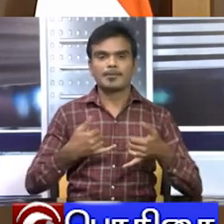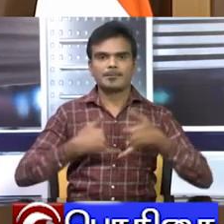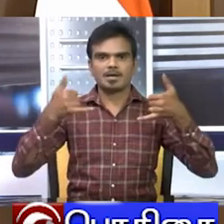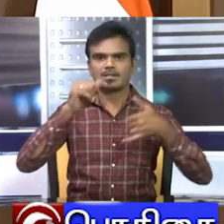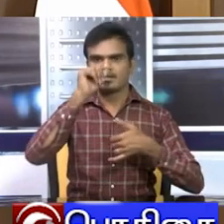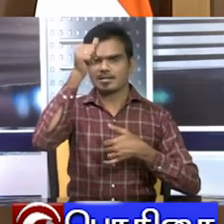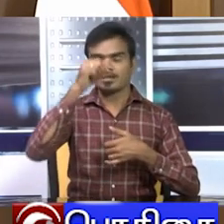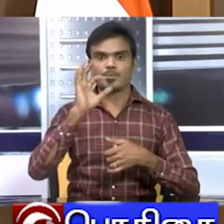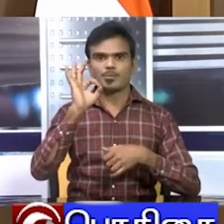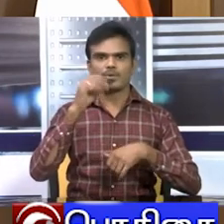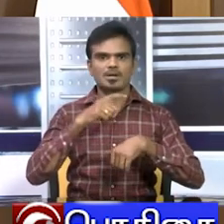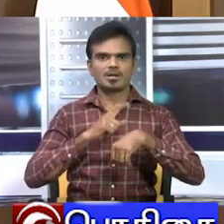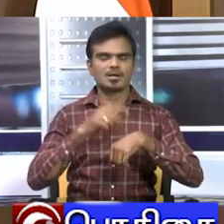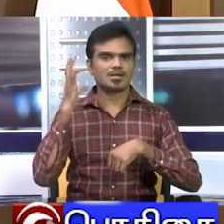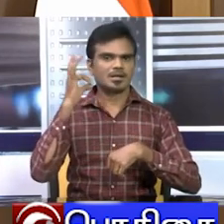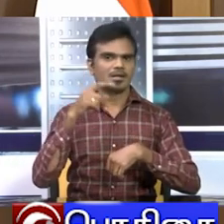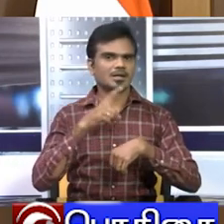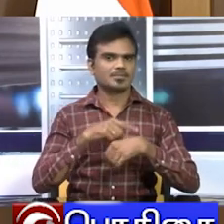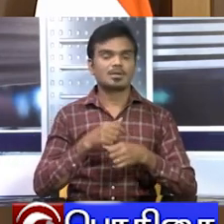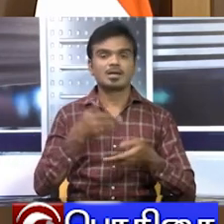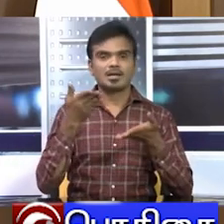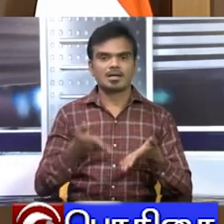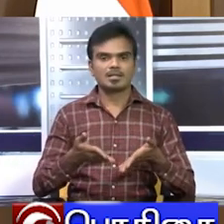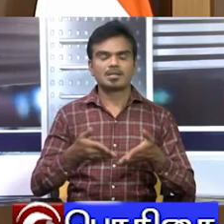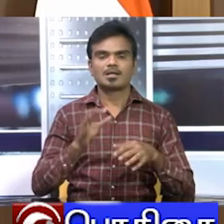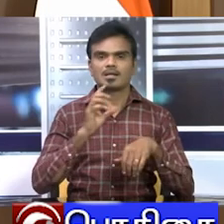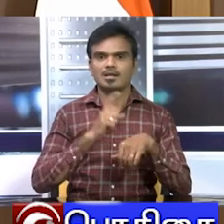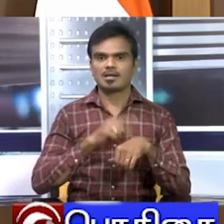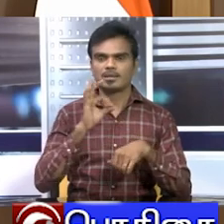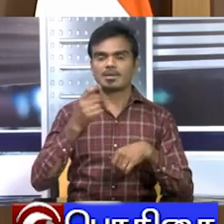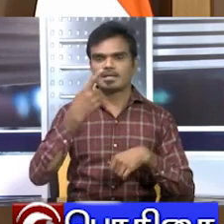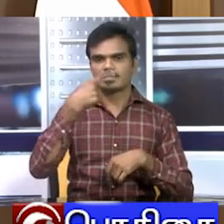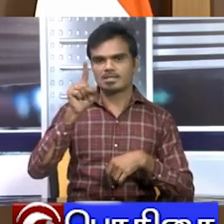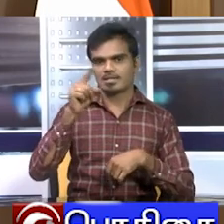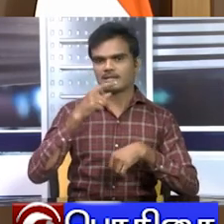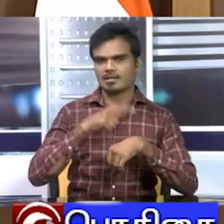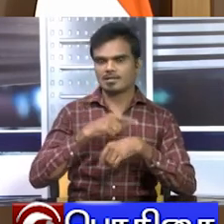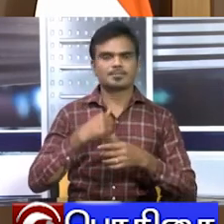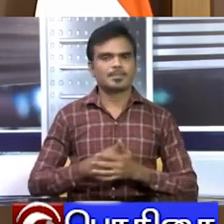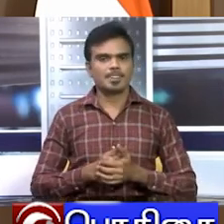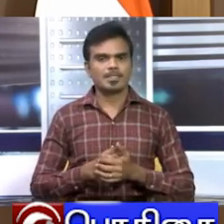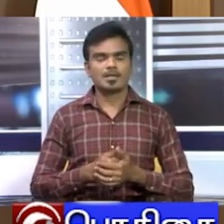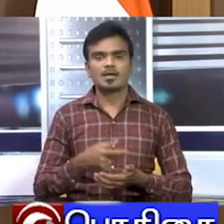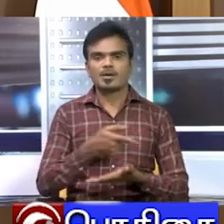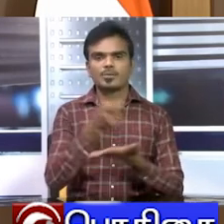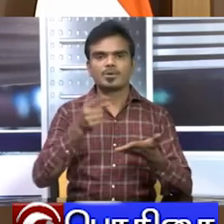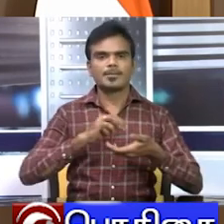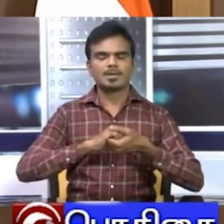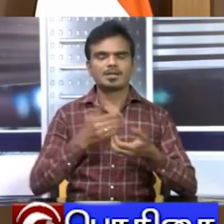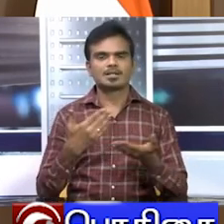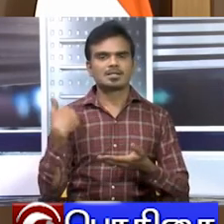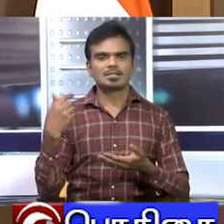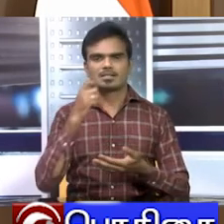Bharatathin Punnan Neram Iduwe Neram Shariyana Neram. So, my dear brothers and